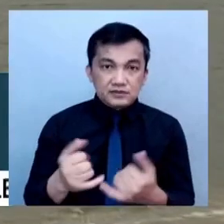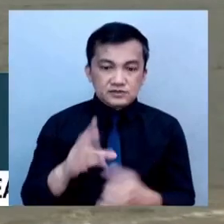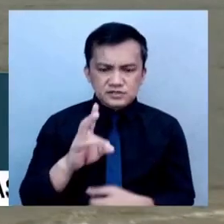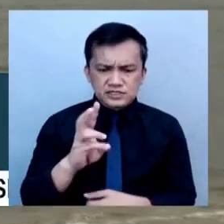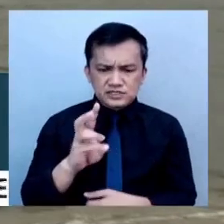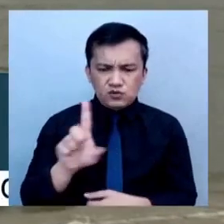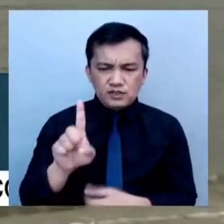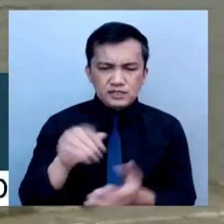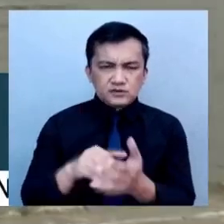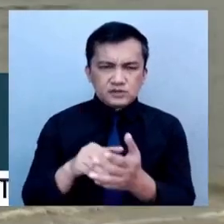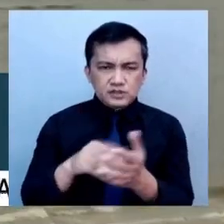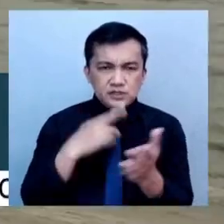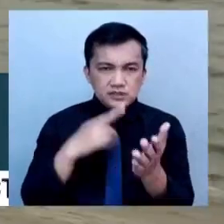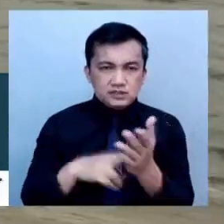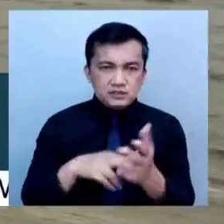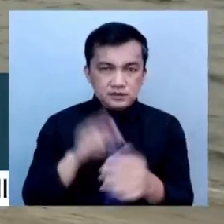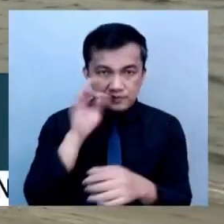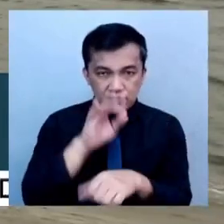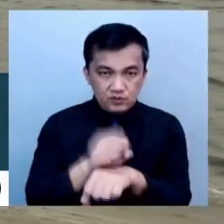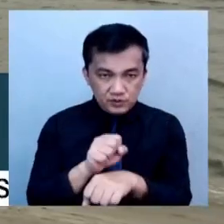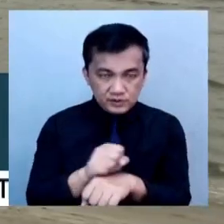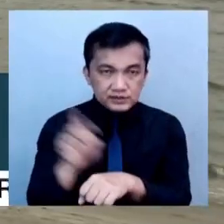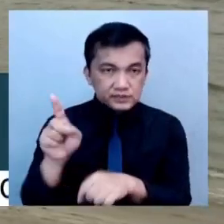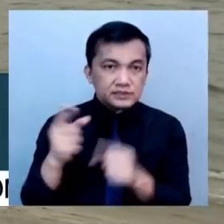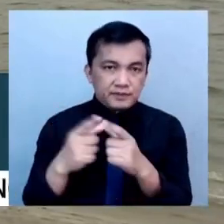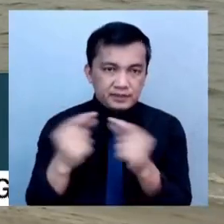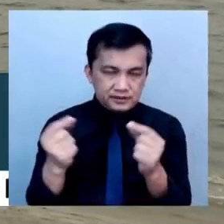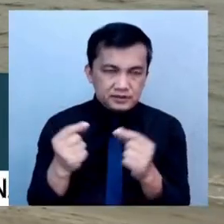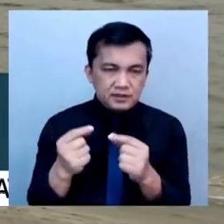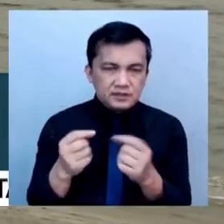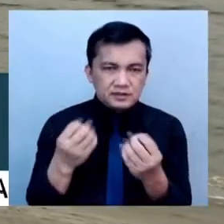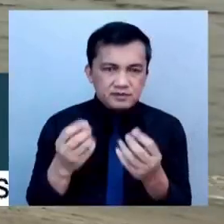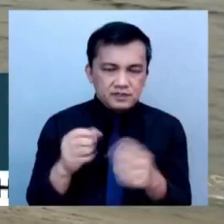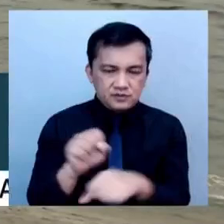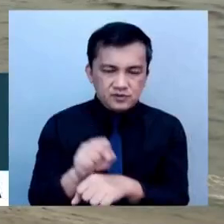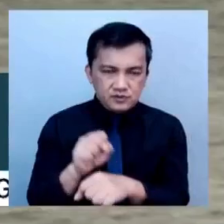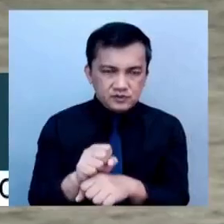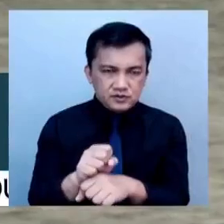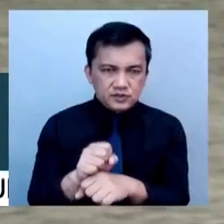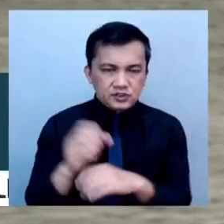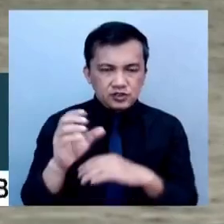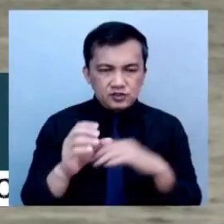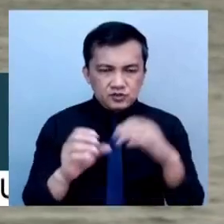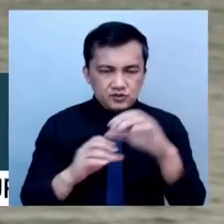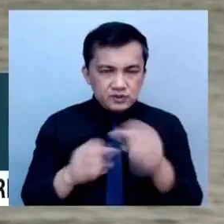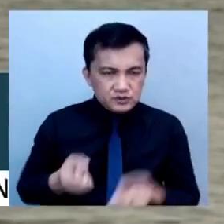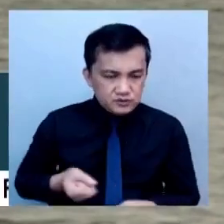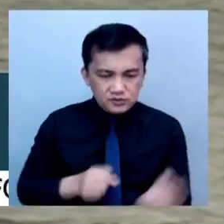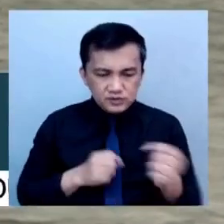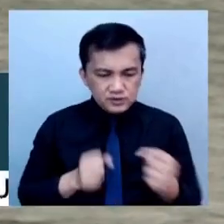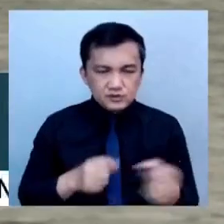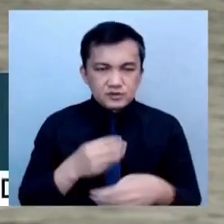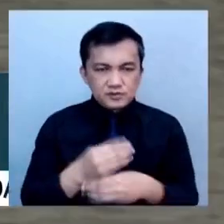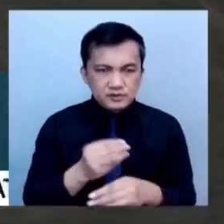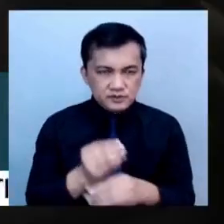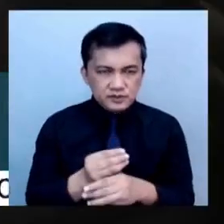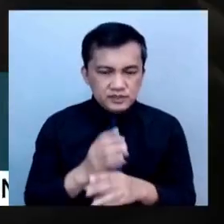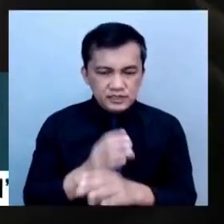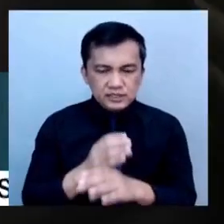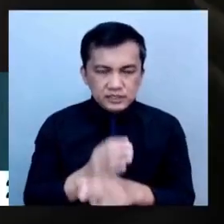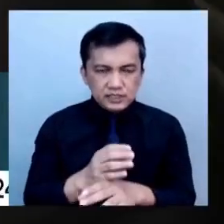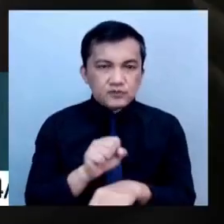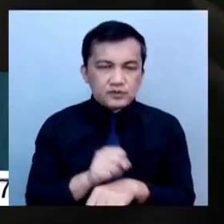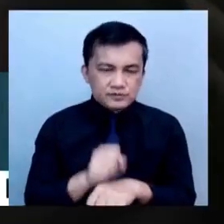61,000 registered Filipino workers in Japan, mostly working as construction, manufacturing, and care workers.